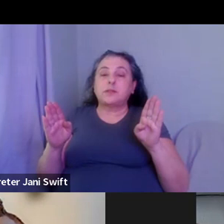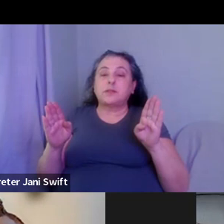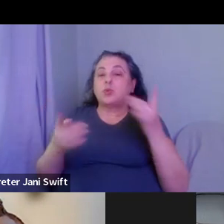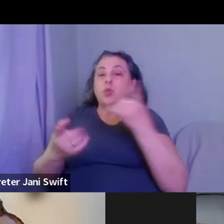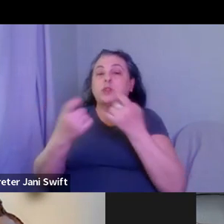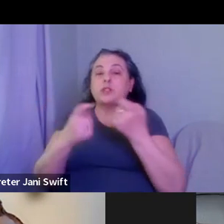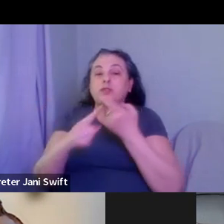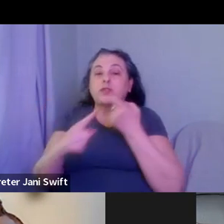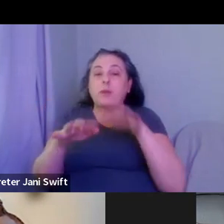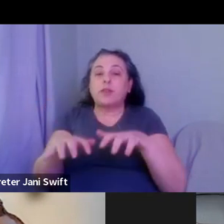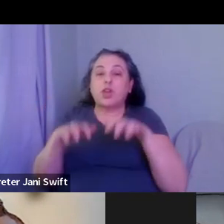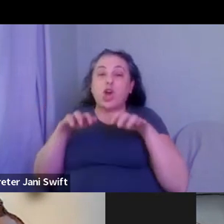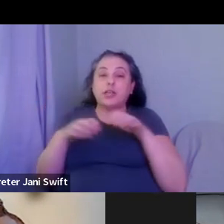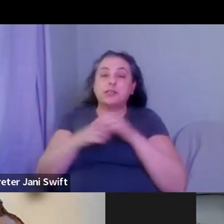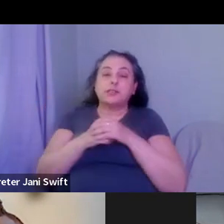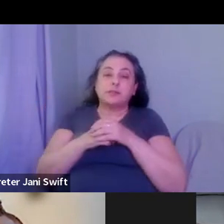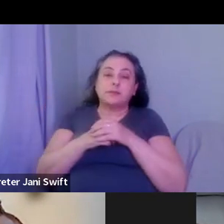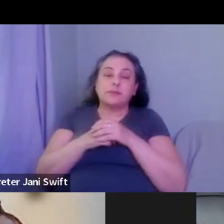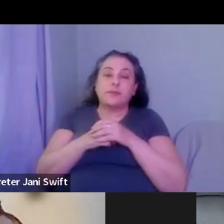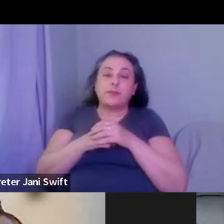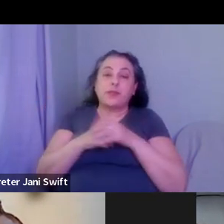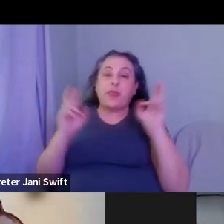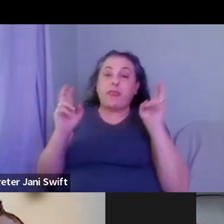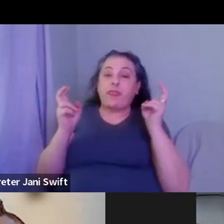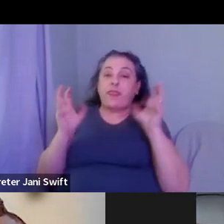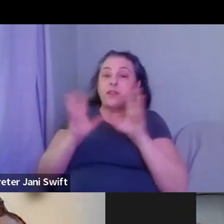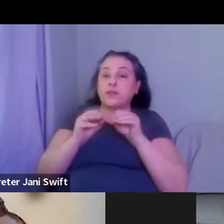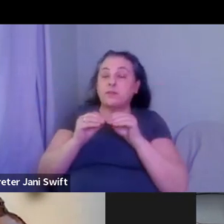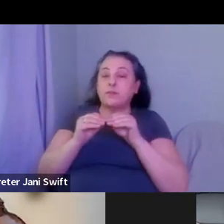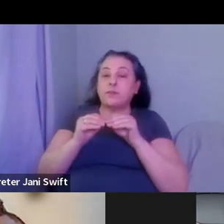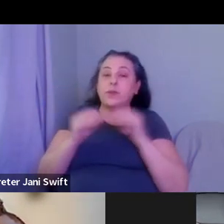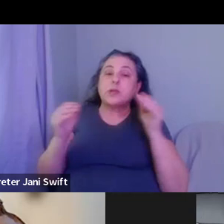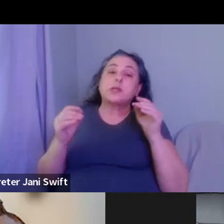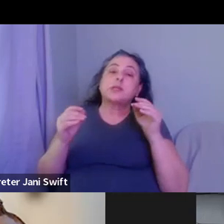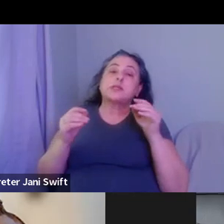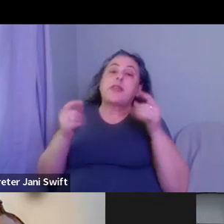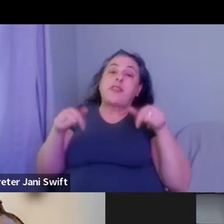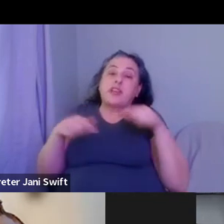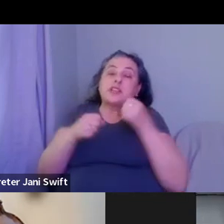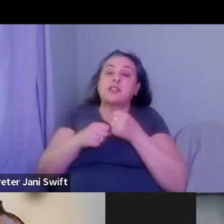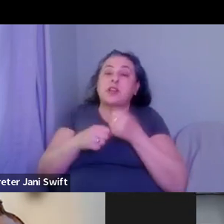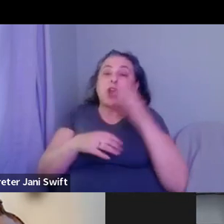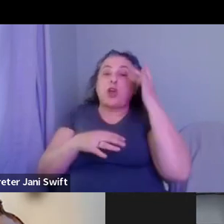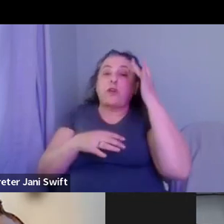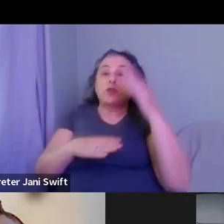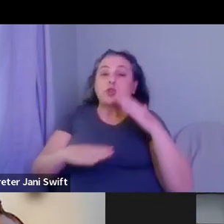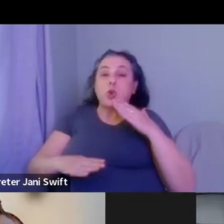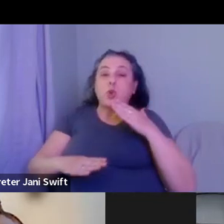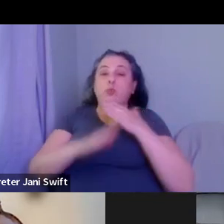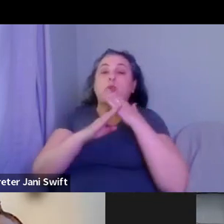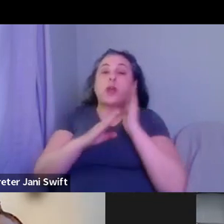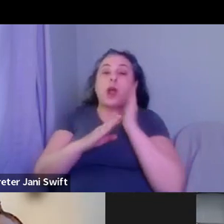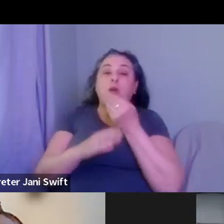audience. So the theme of the conference of the Food Justice Summit this year is future-proofing our food